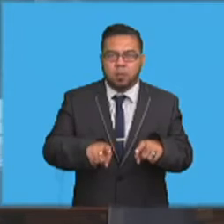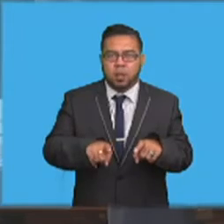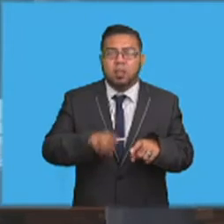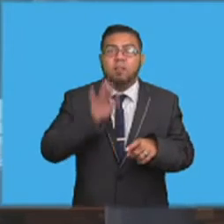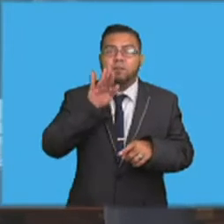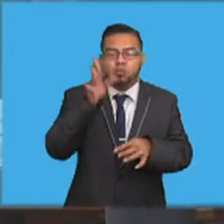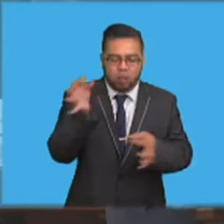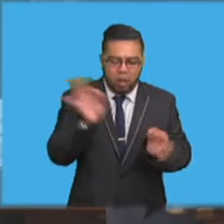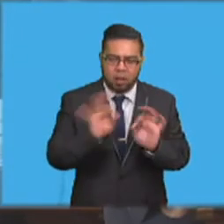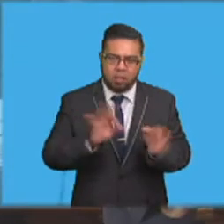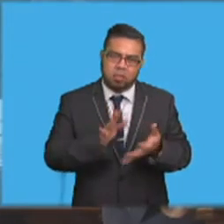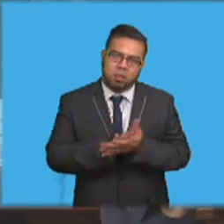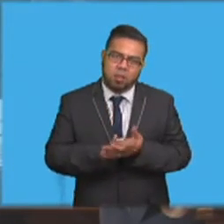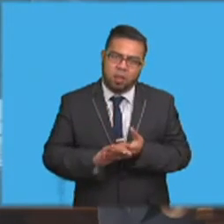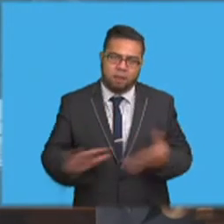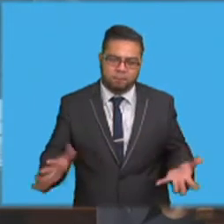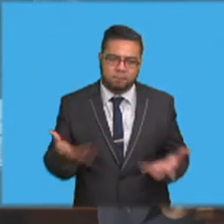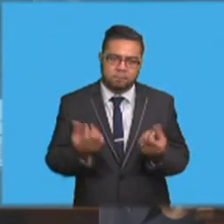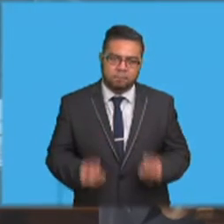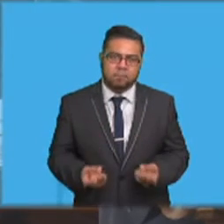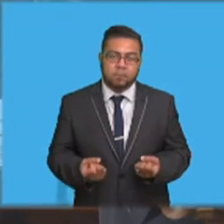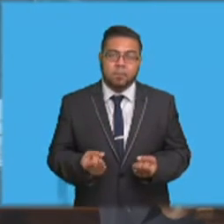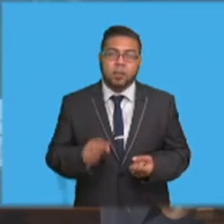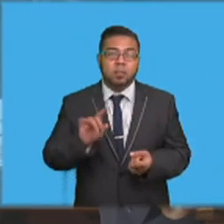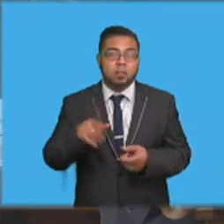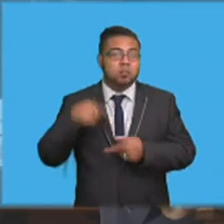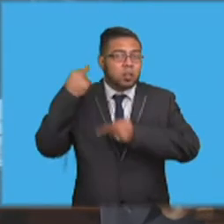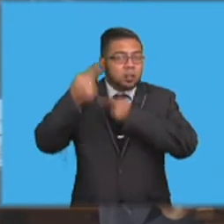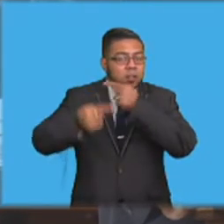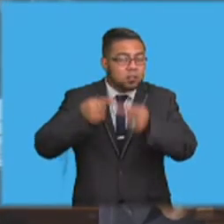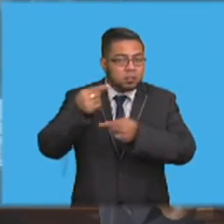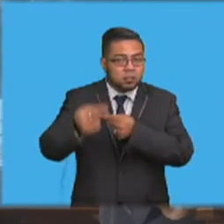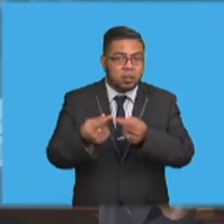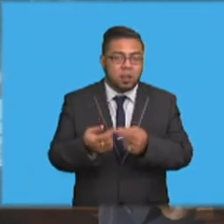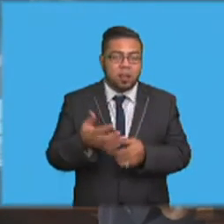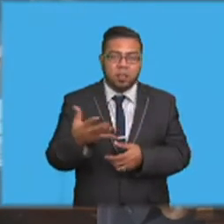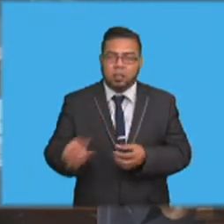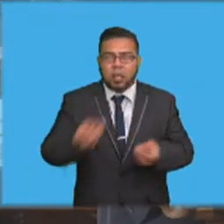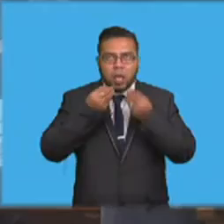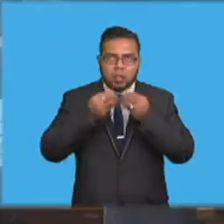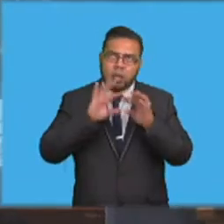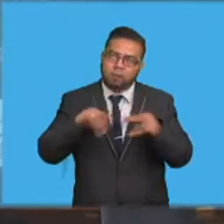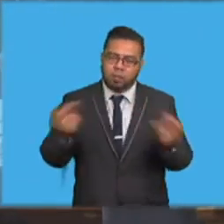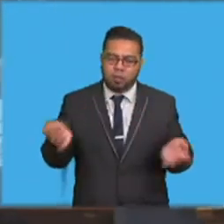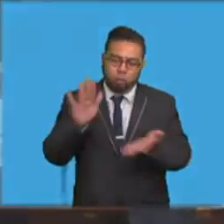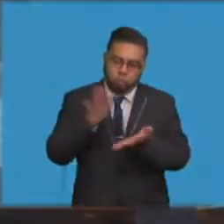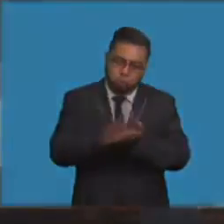to be tagged as the generation that ate it all. Thank you, Madam Speaker.